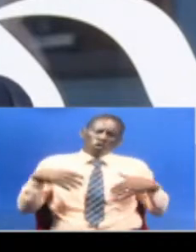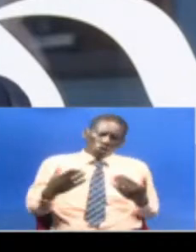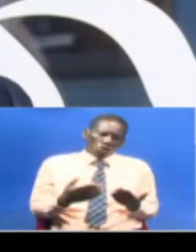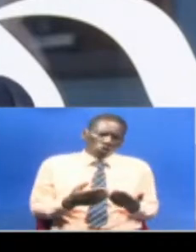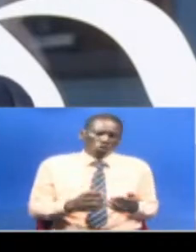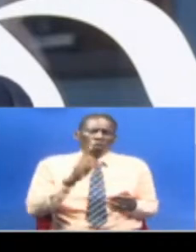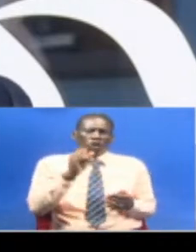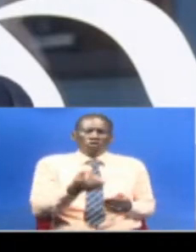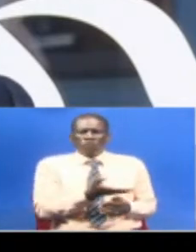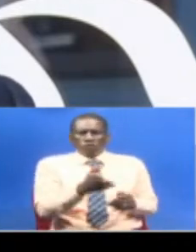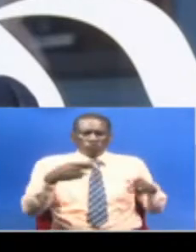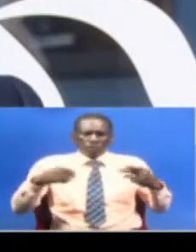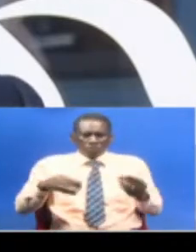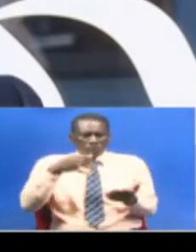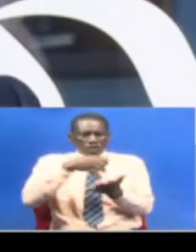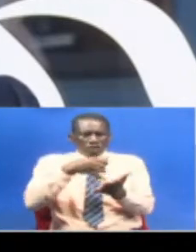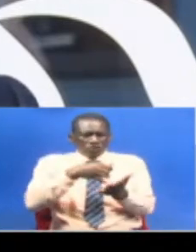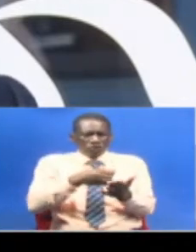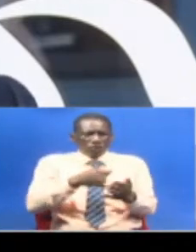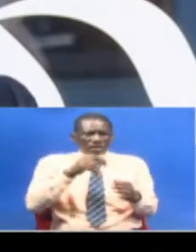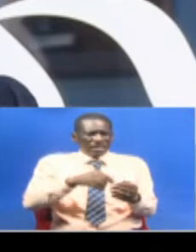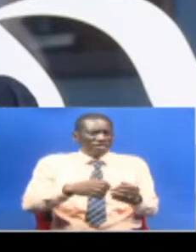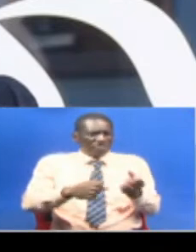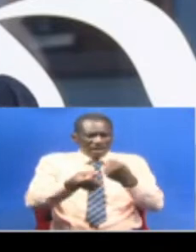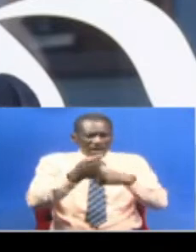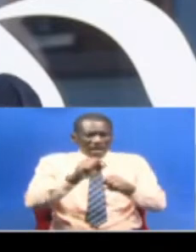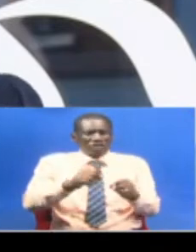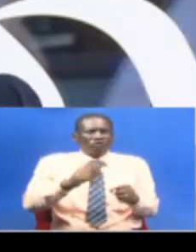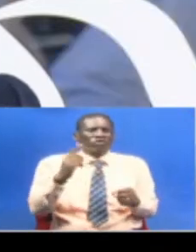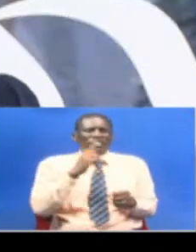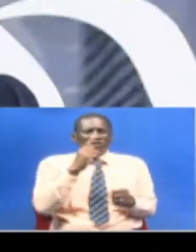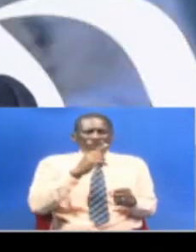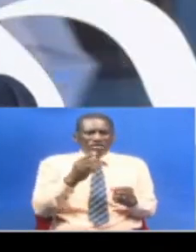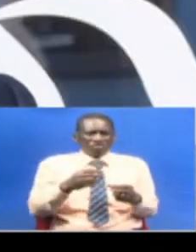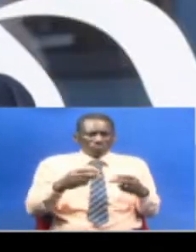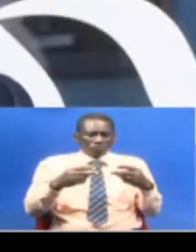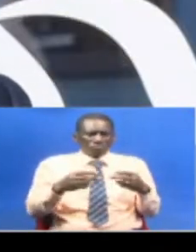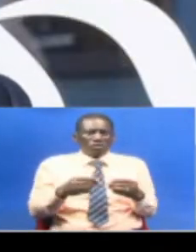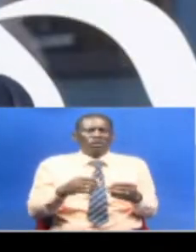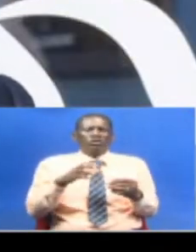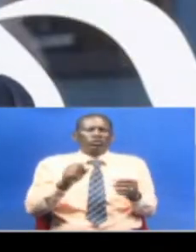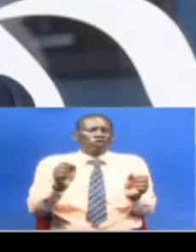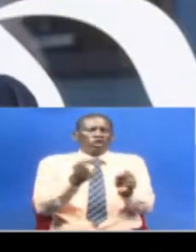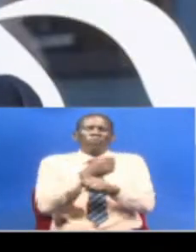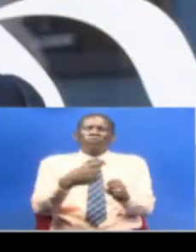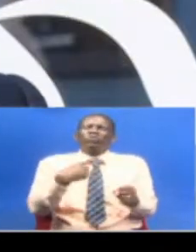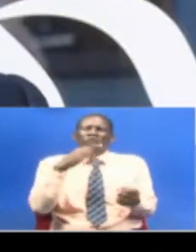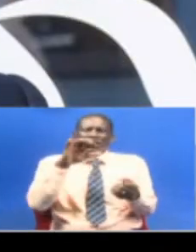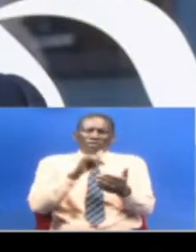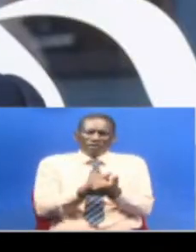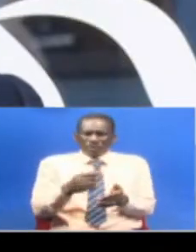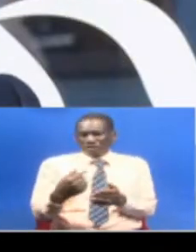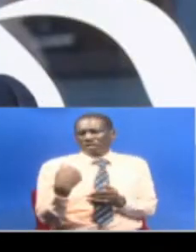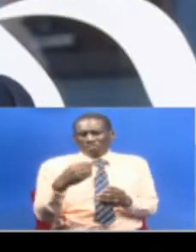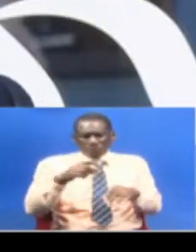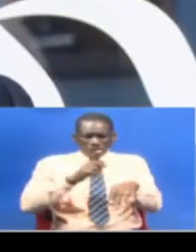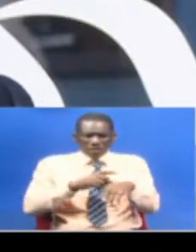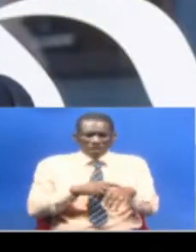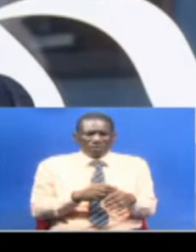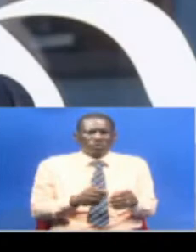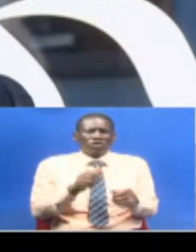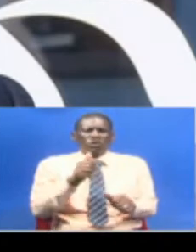those persons who are involved in the act of terrorism. So you can't say that this is the number of times